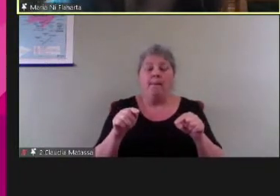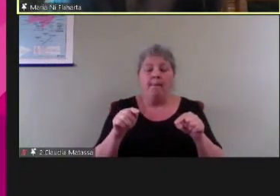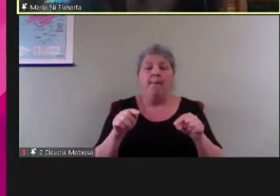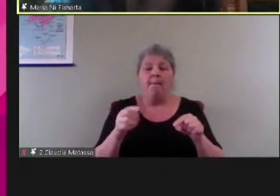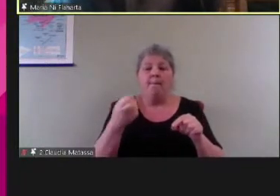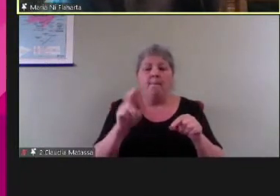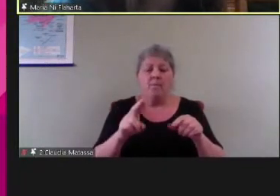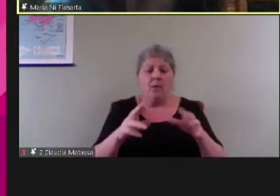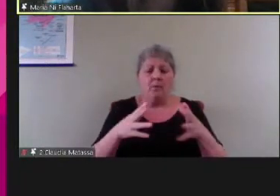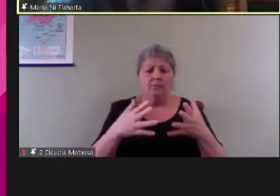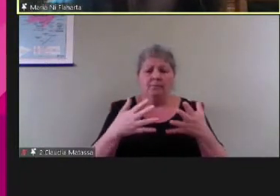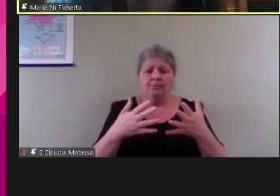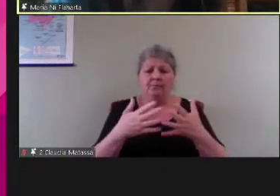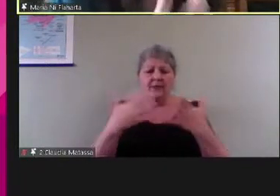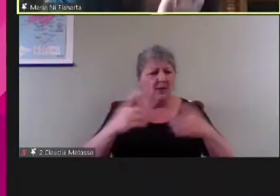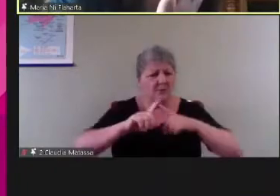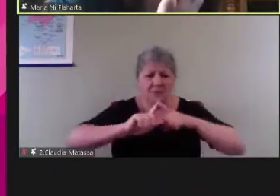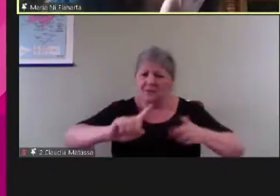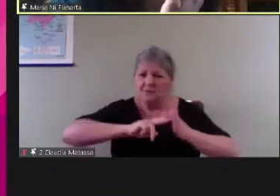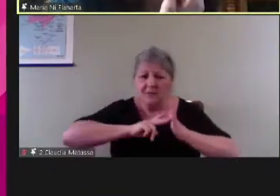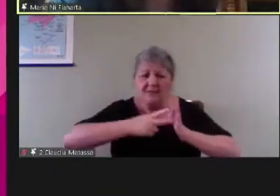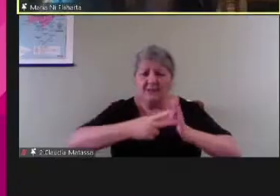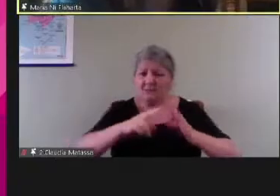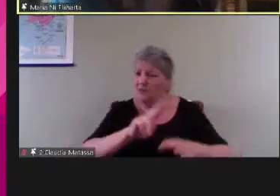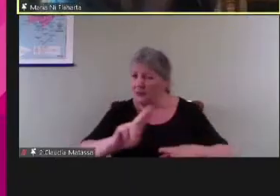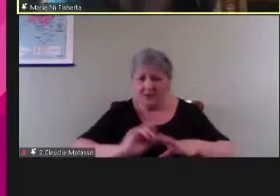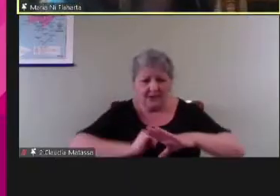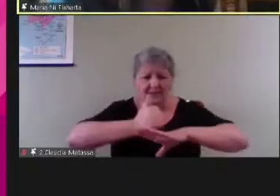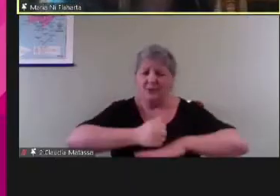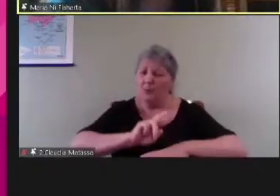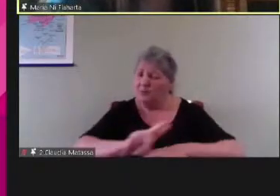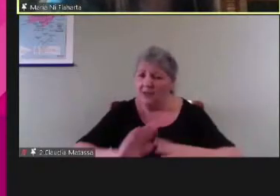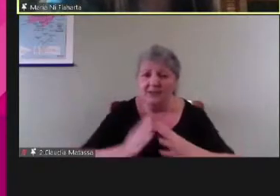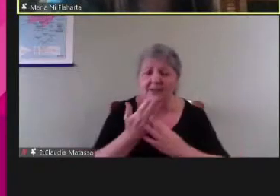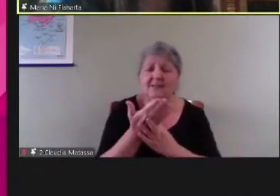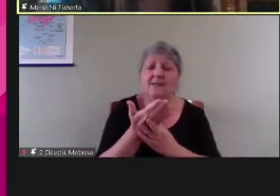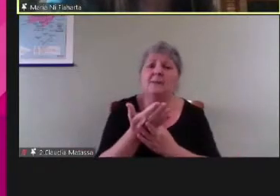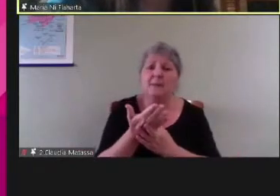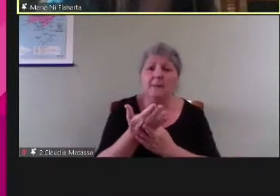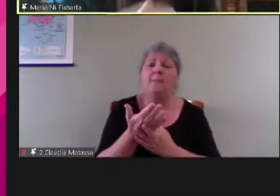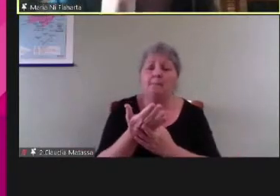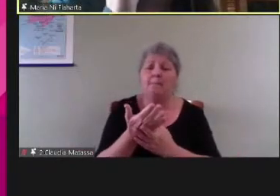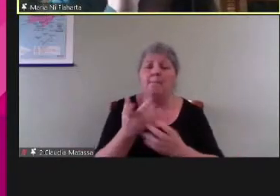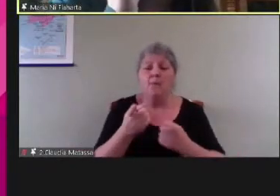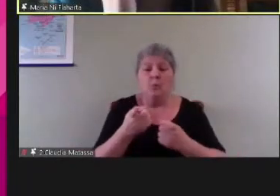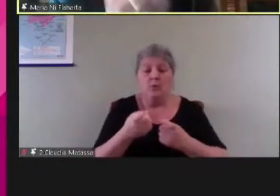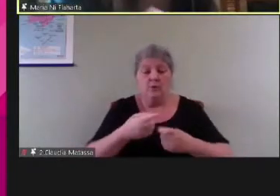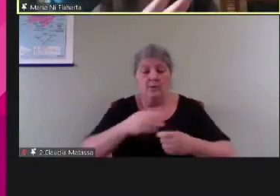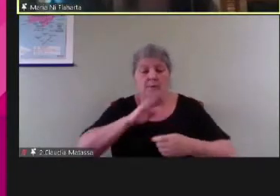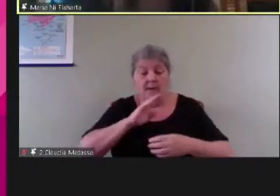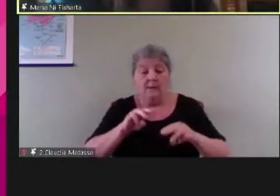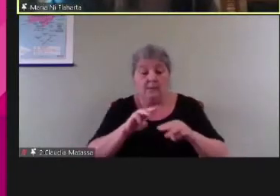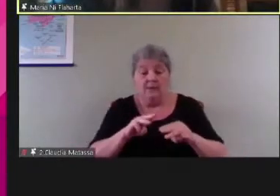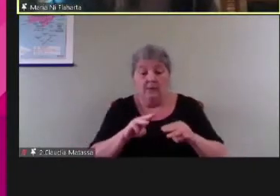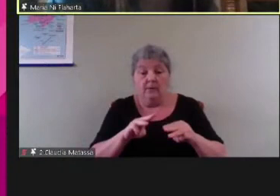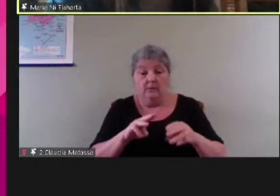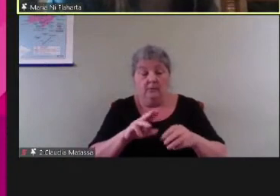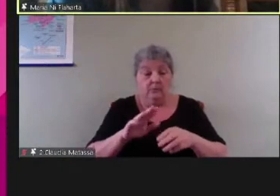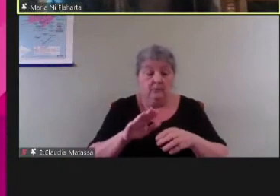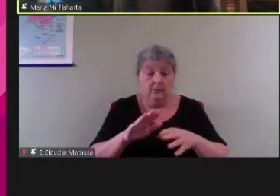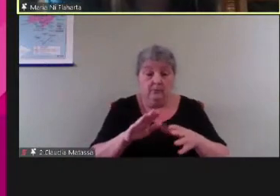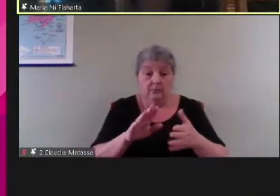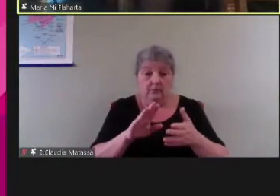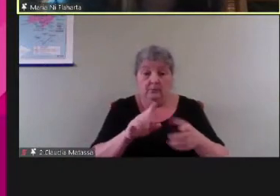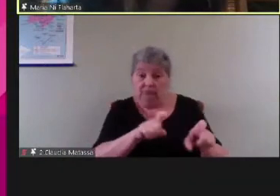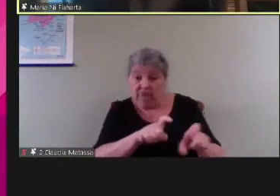or various schemes just weren't in place and weren't accessible, which extended people's overall time